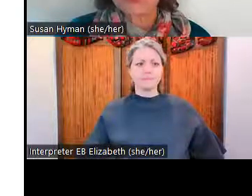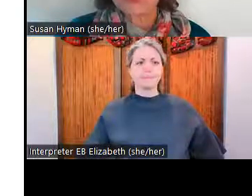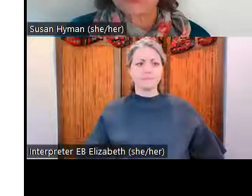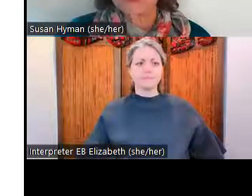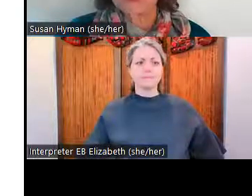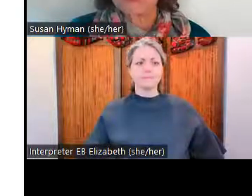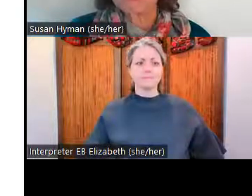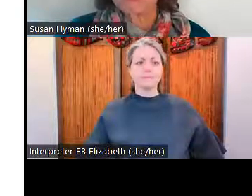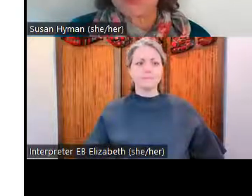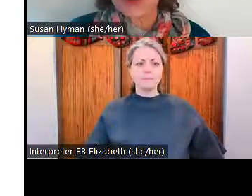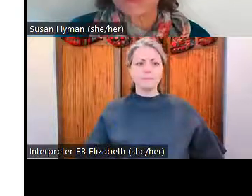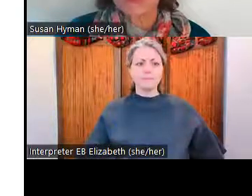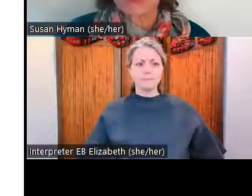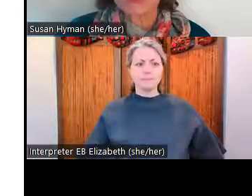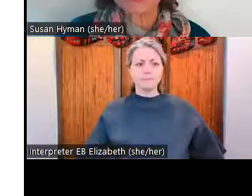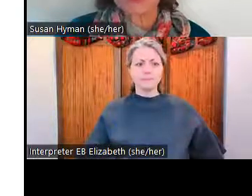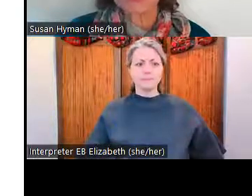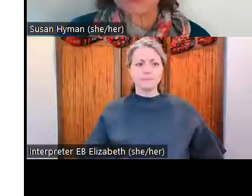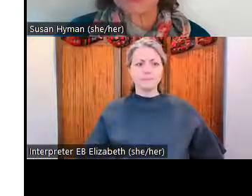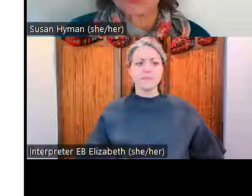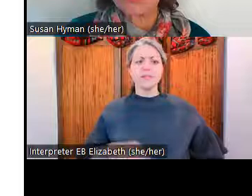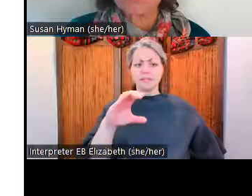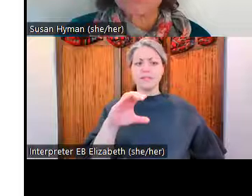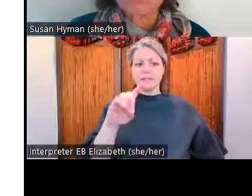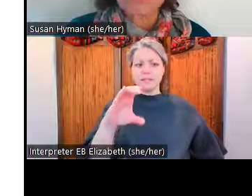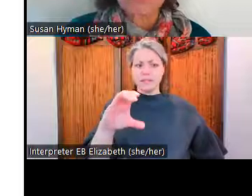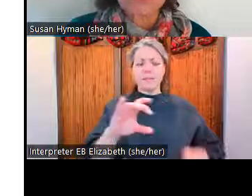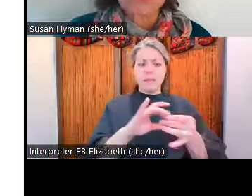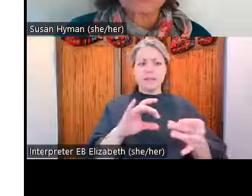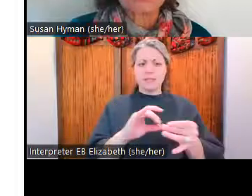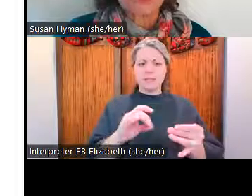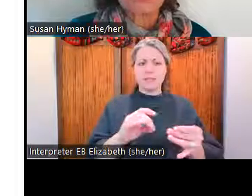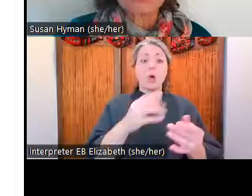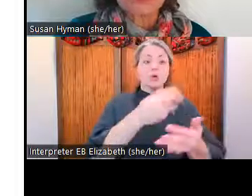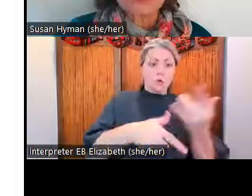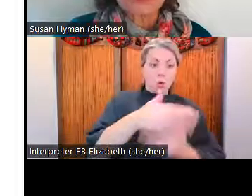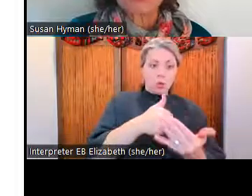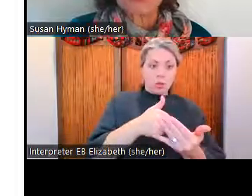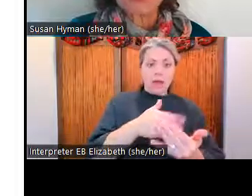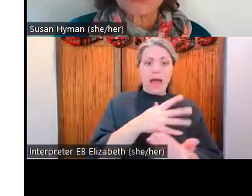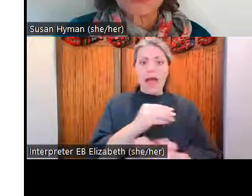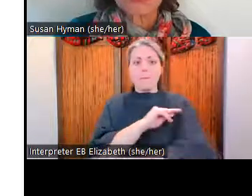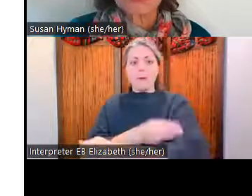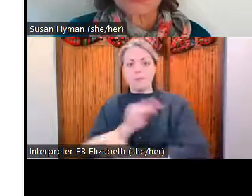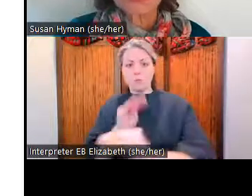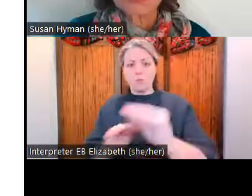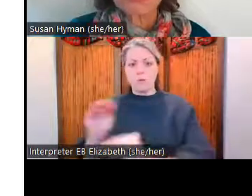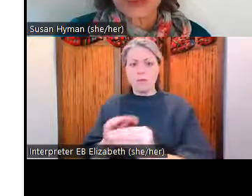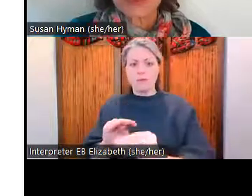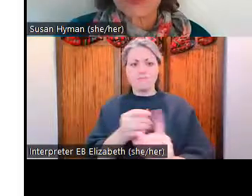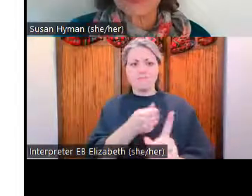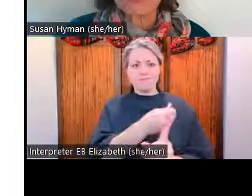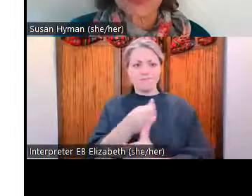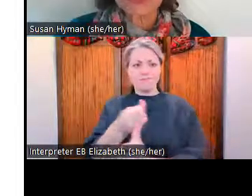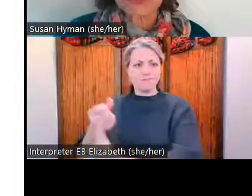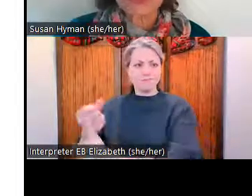well as the better known motor milestones that parents record. There are other approaches to thinking